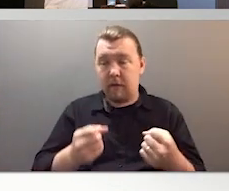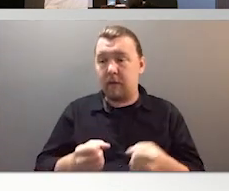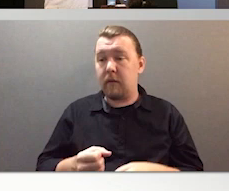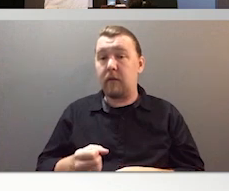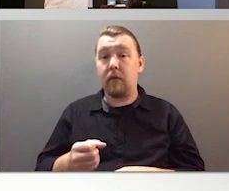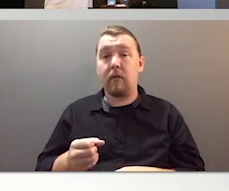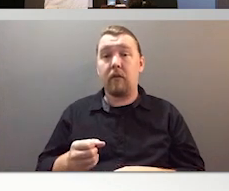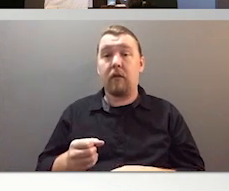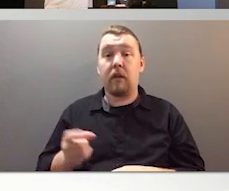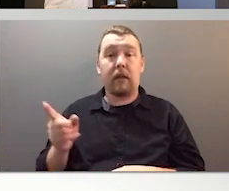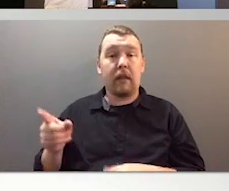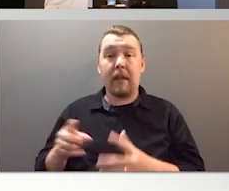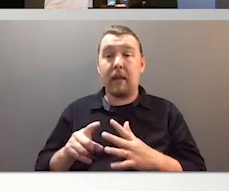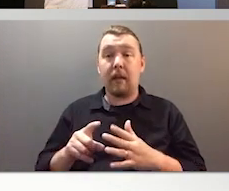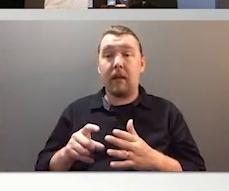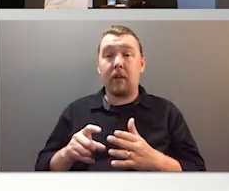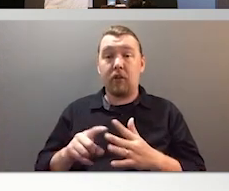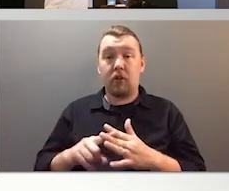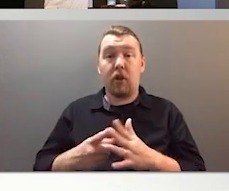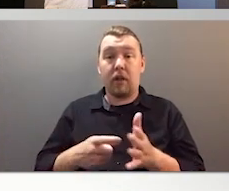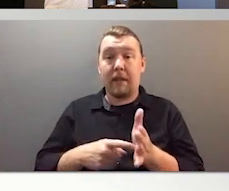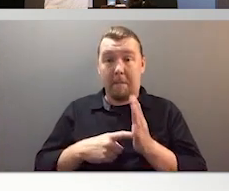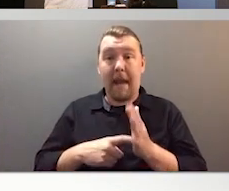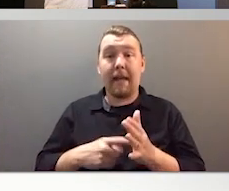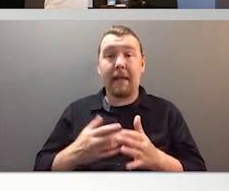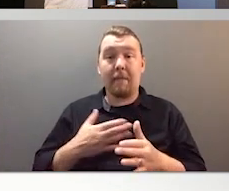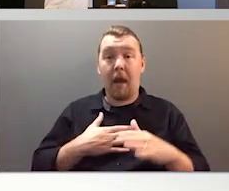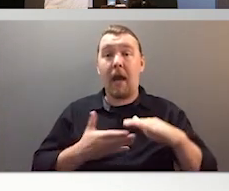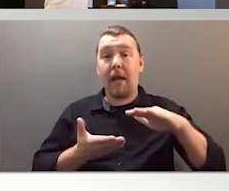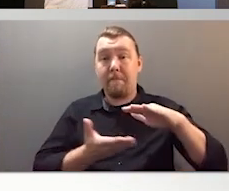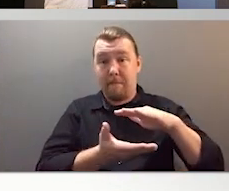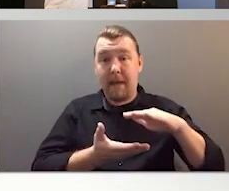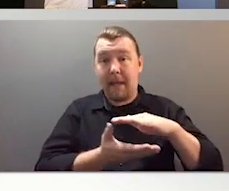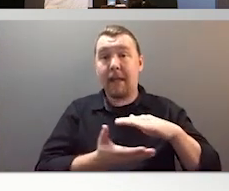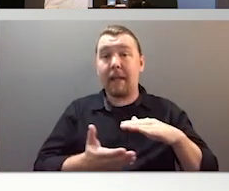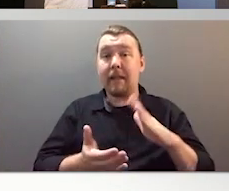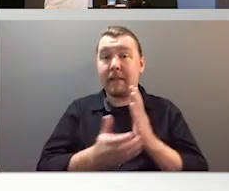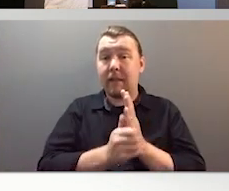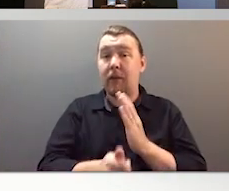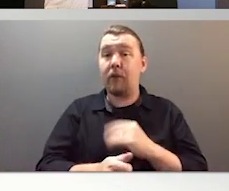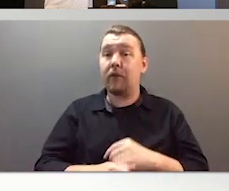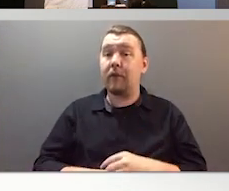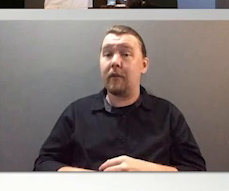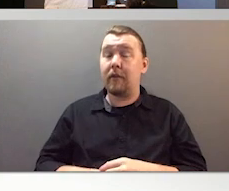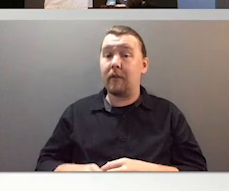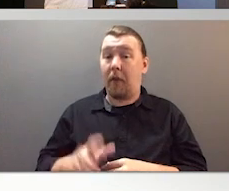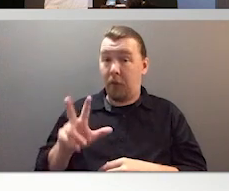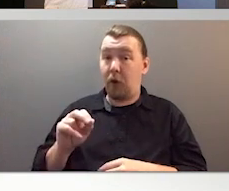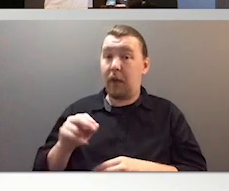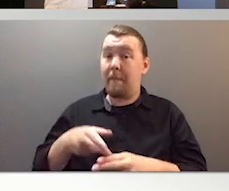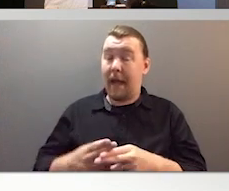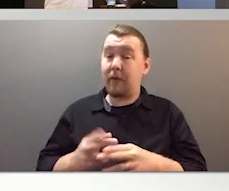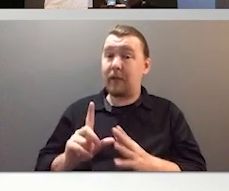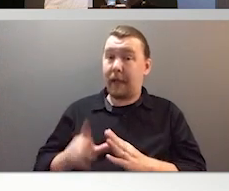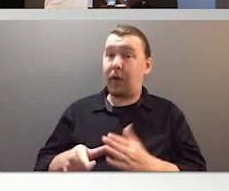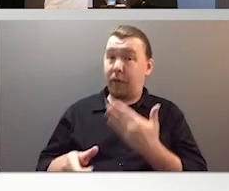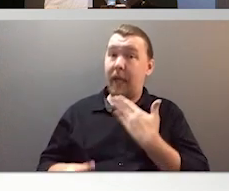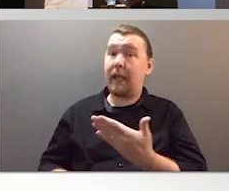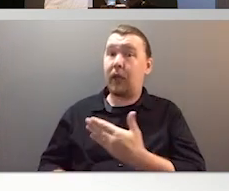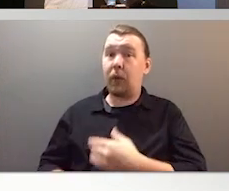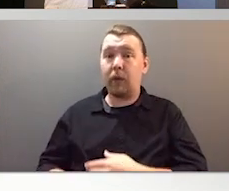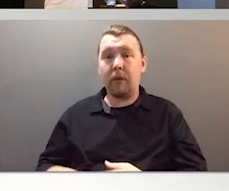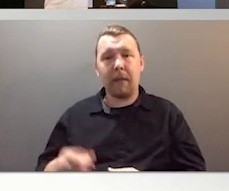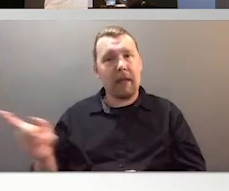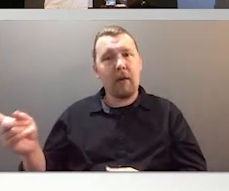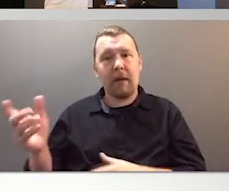would pull out a cookbook, pick out what he wanted. So then we had a local, to people that know what Detweilers is, had a drive up.